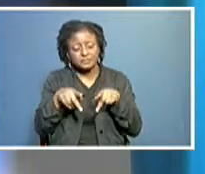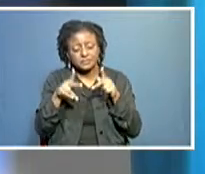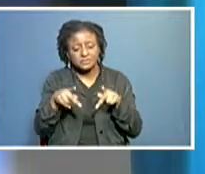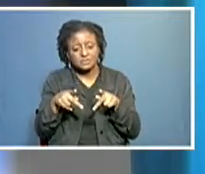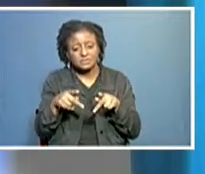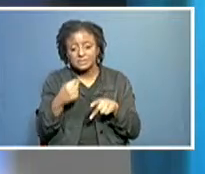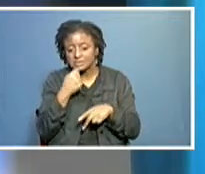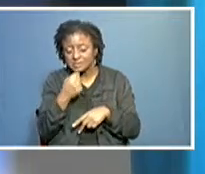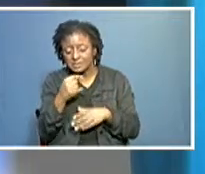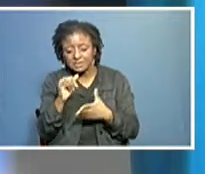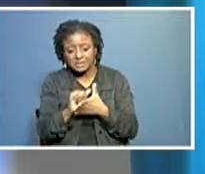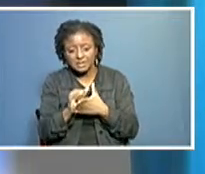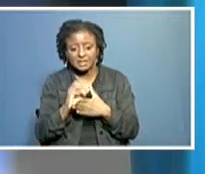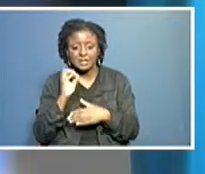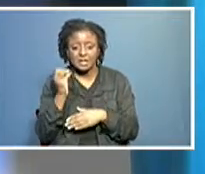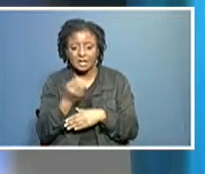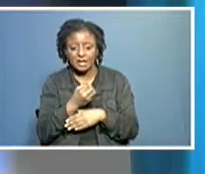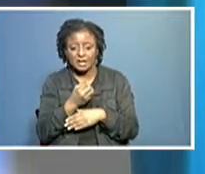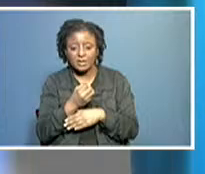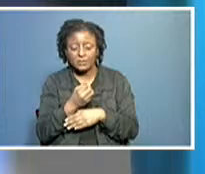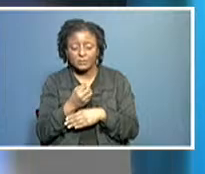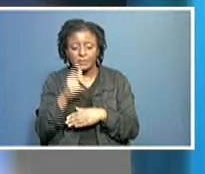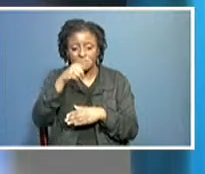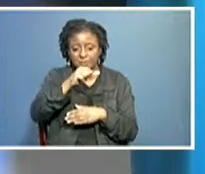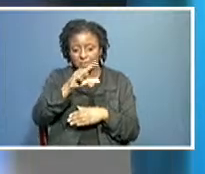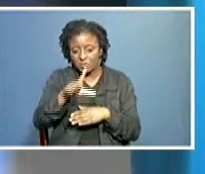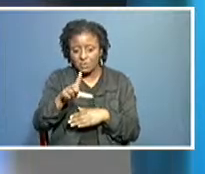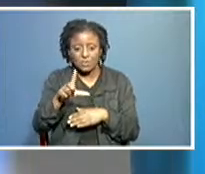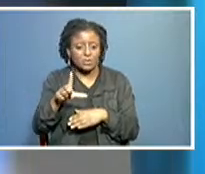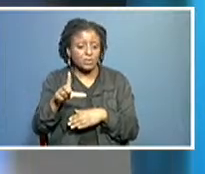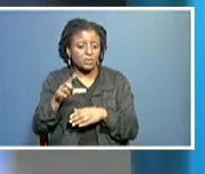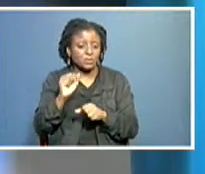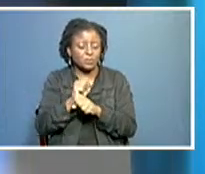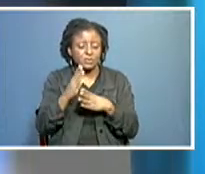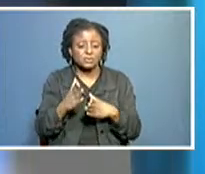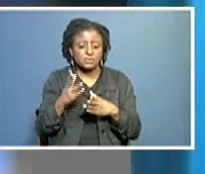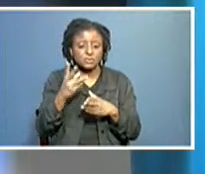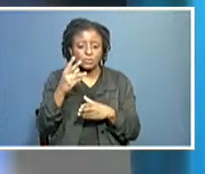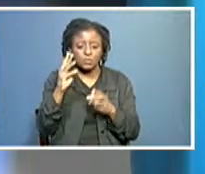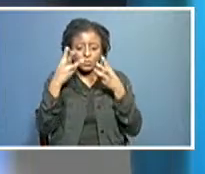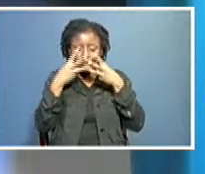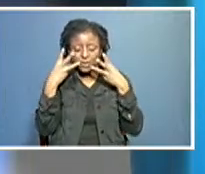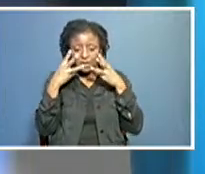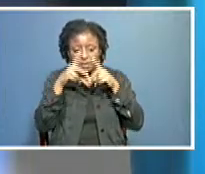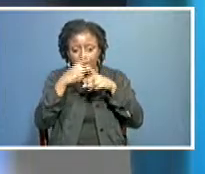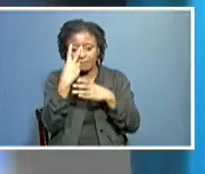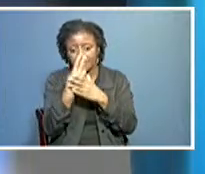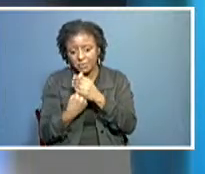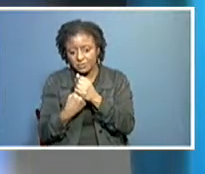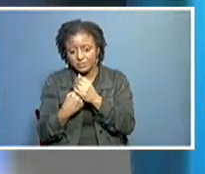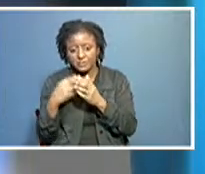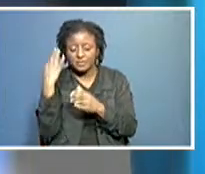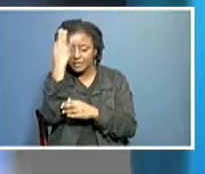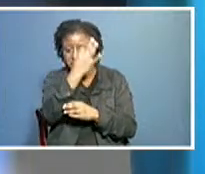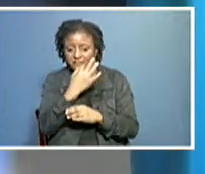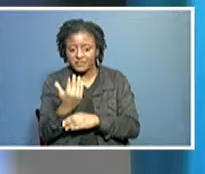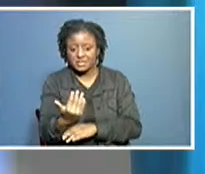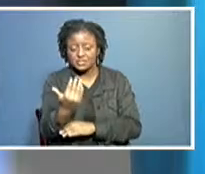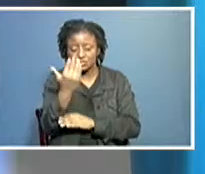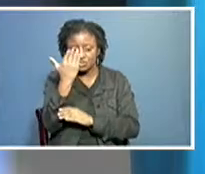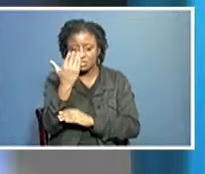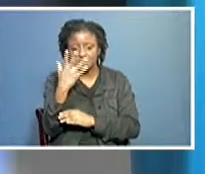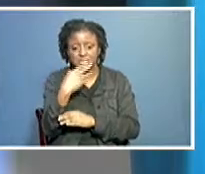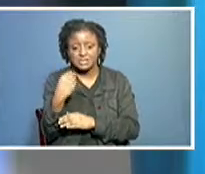that our poll workers wear both the face shields and the medical grade face masks that were made available by the Parliamentary